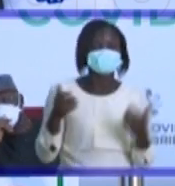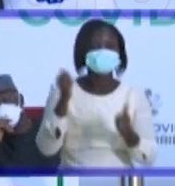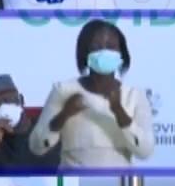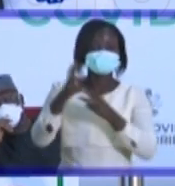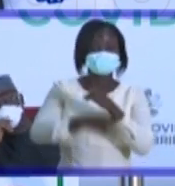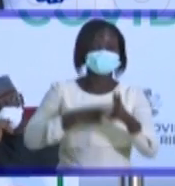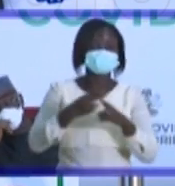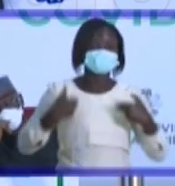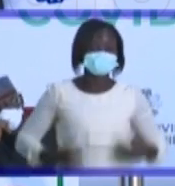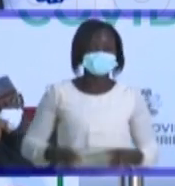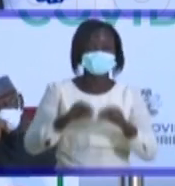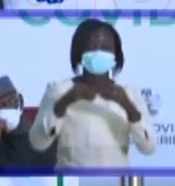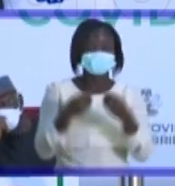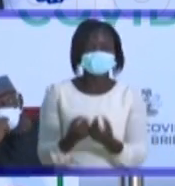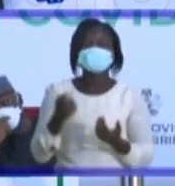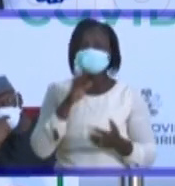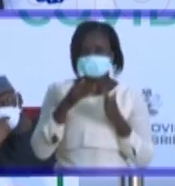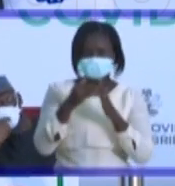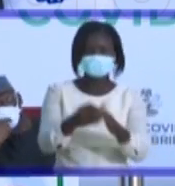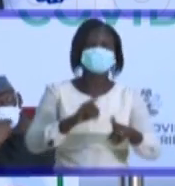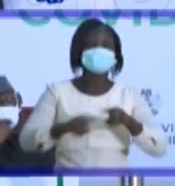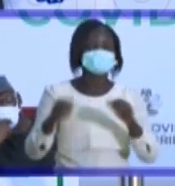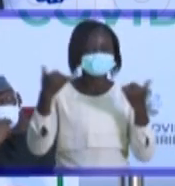leading, but partly suspended.